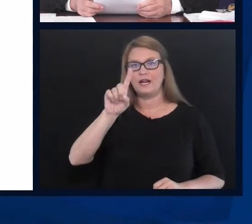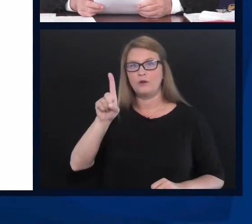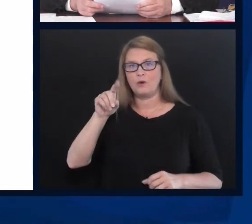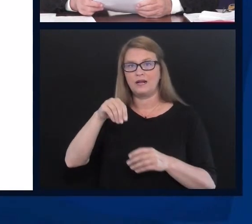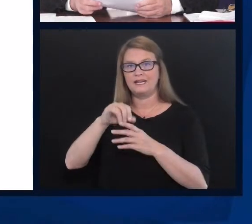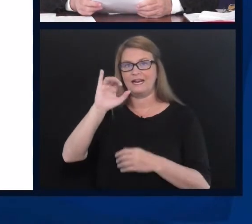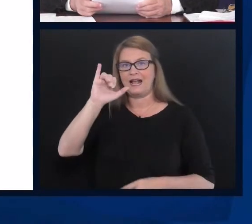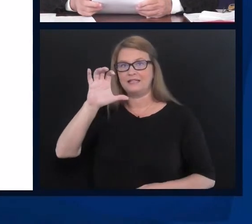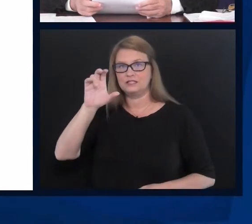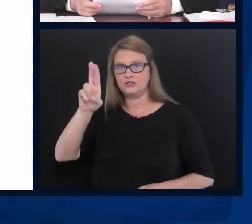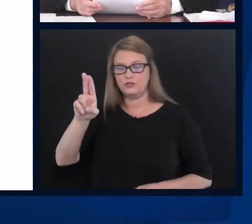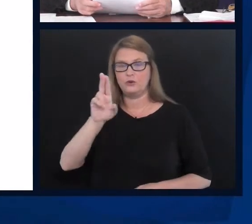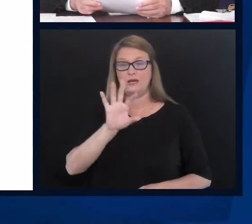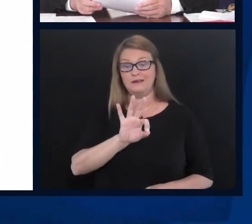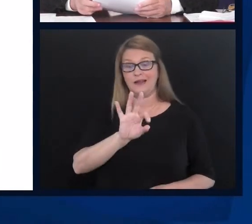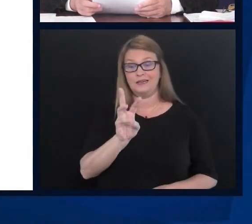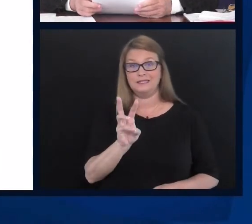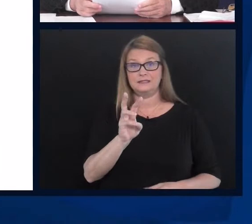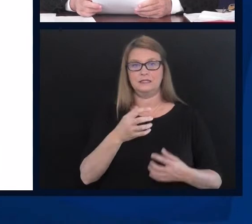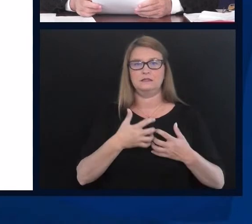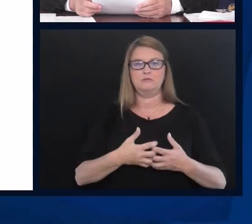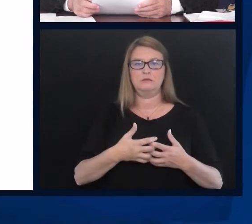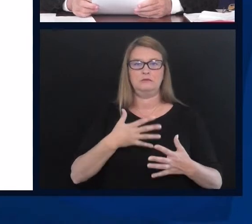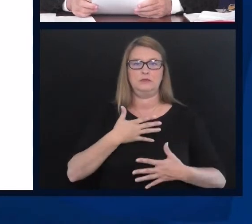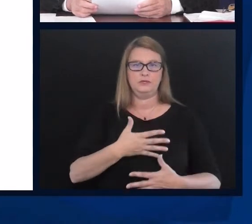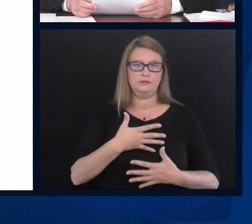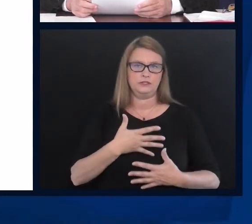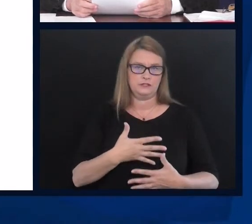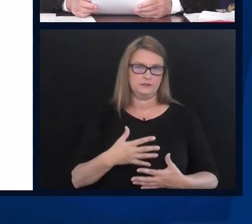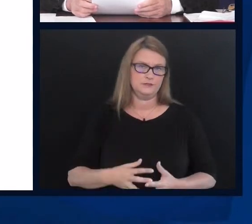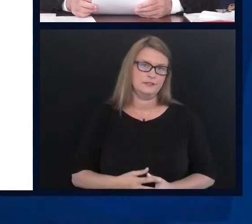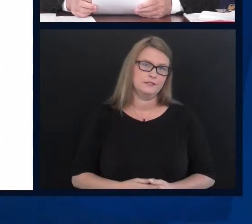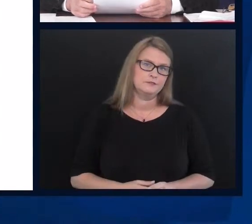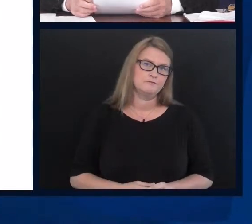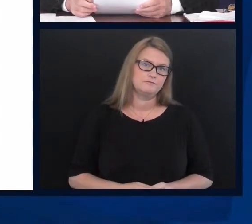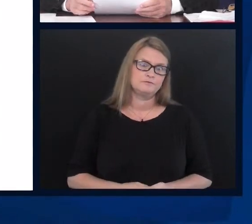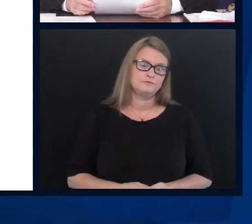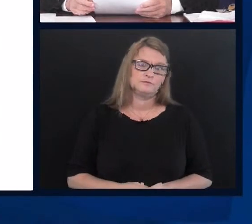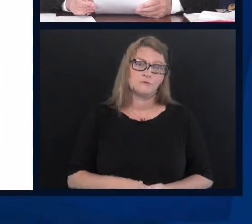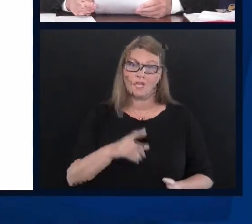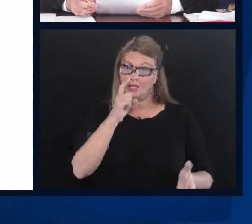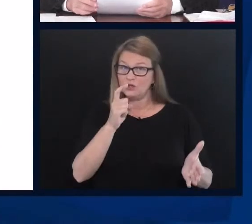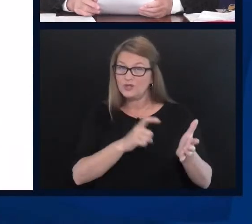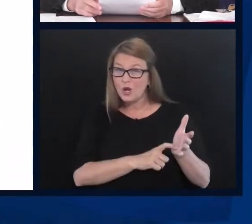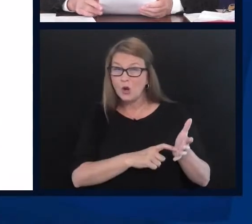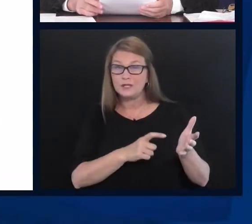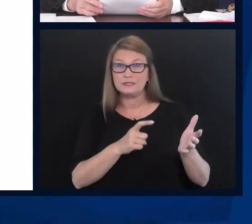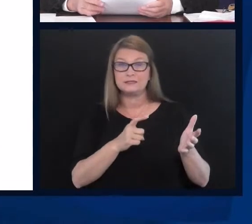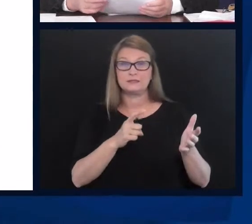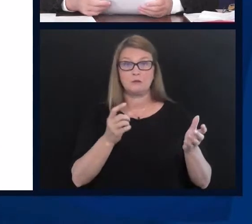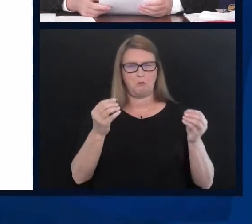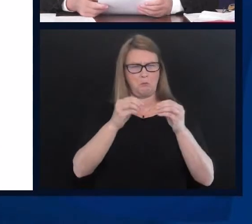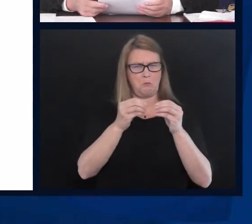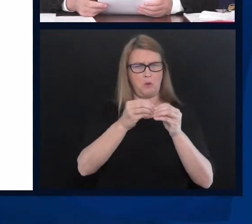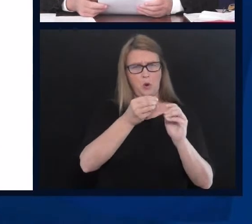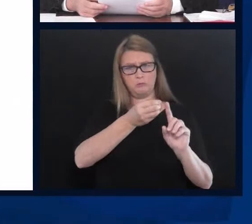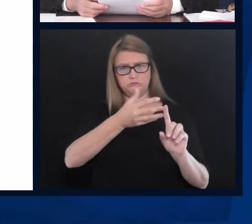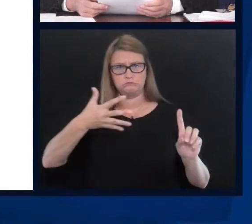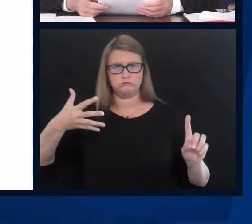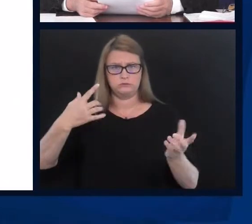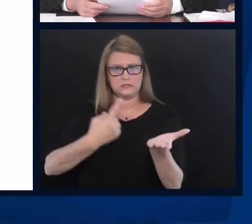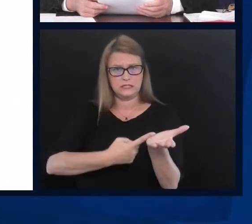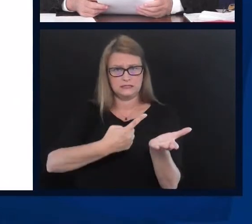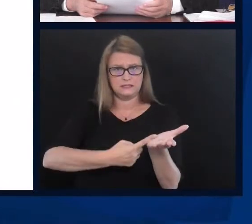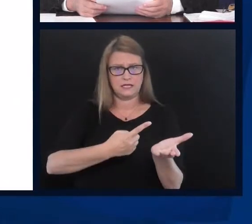ICU units and 96 on ventilators. You'll notice, and there'll be more discussion from Dr. Marsh today